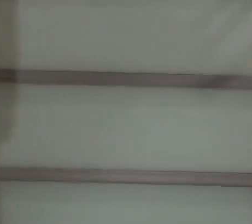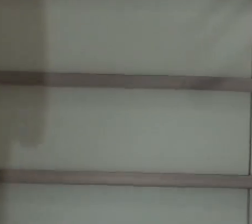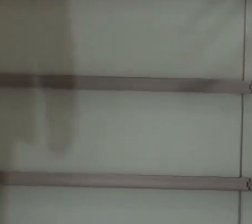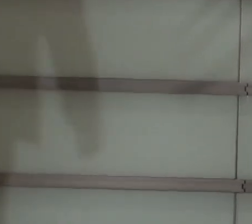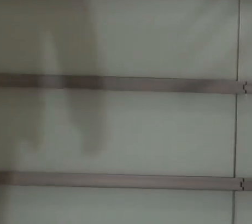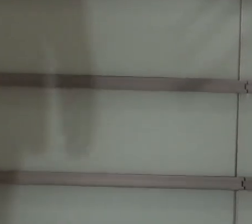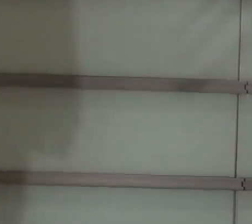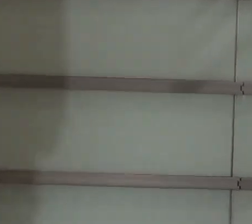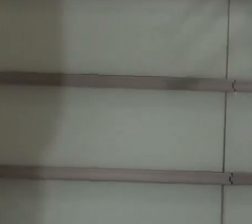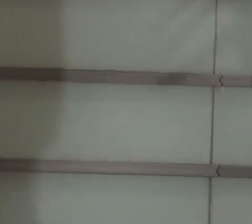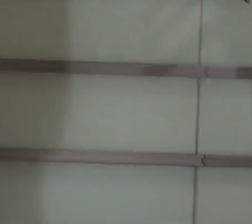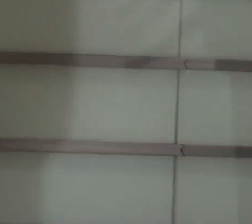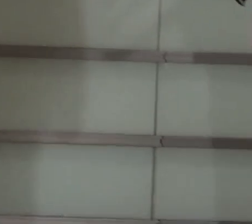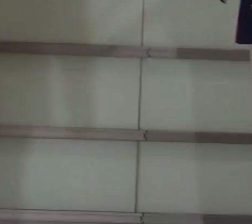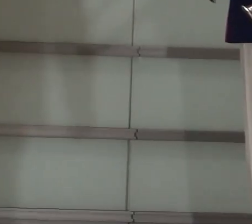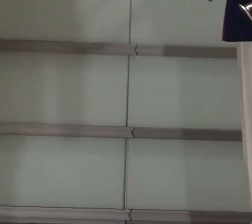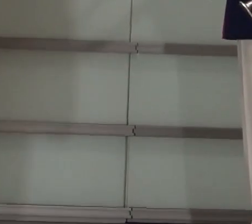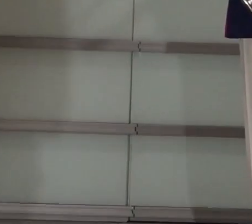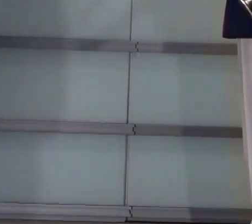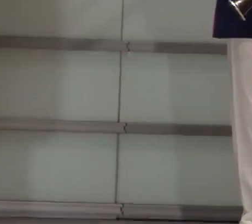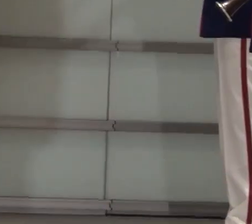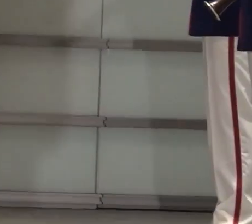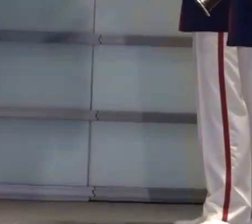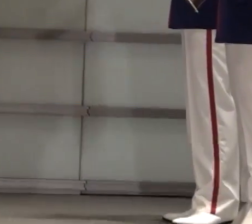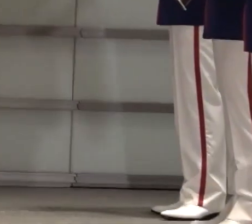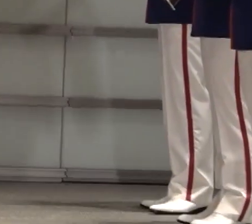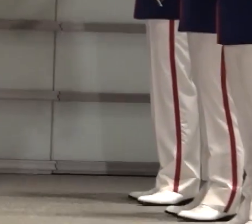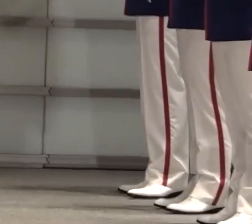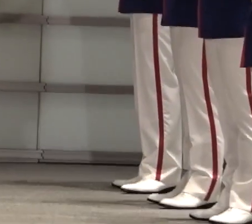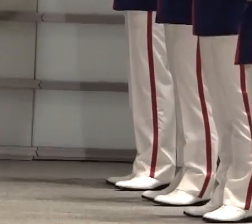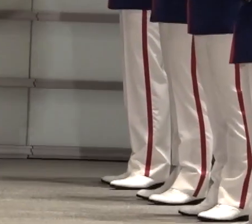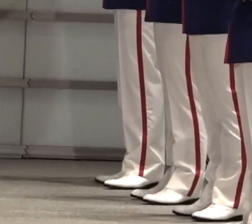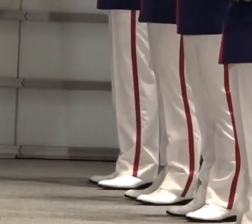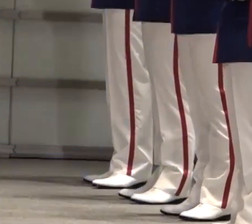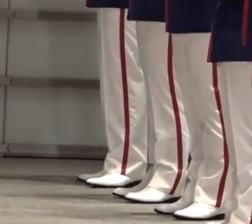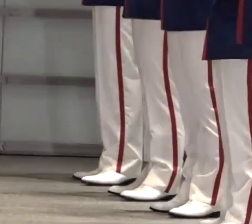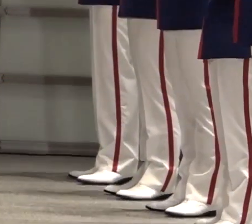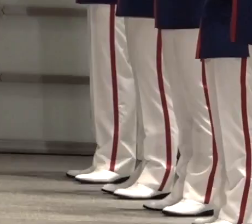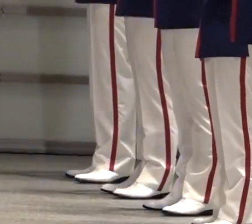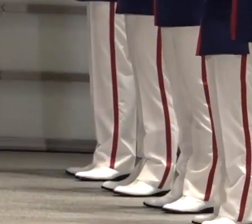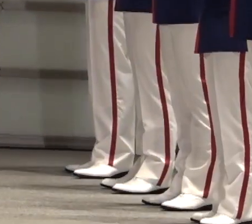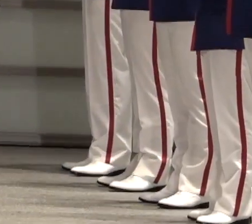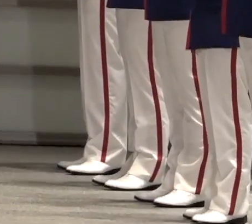Fiji as its inaugural recipient of official security assistance.